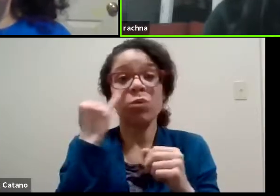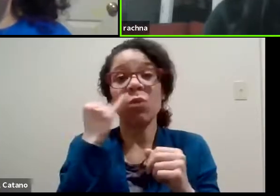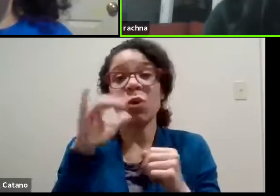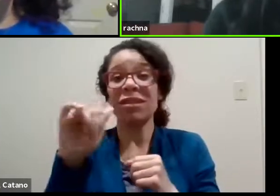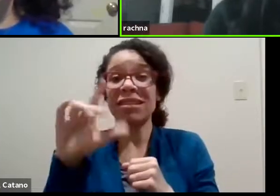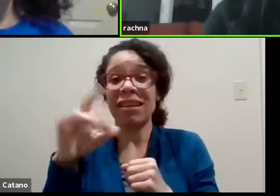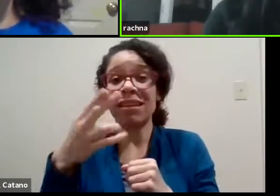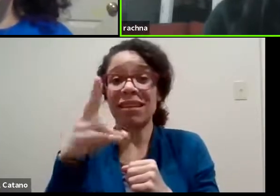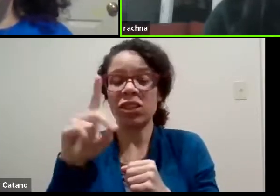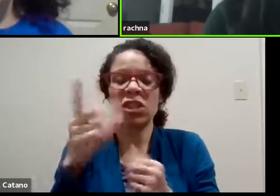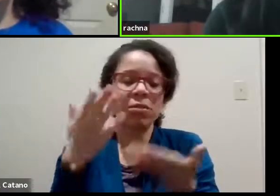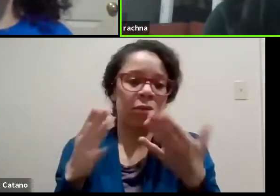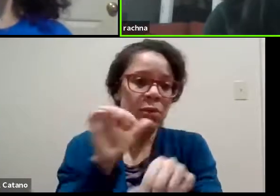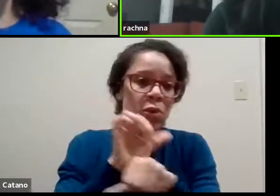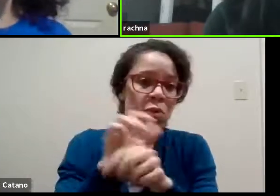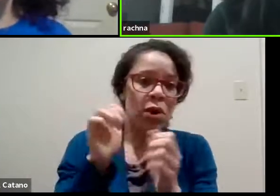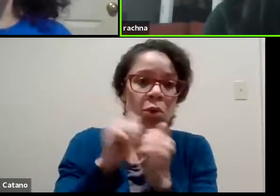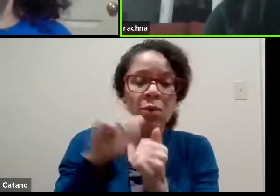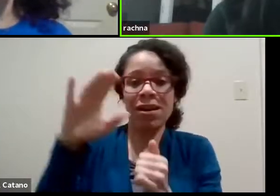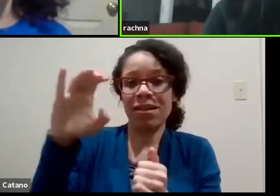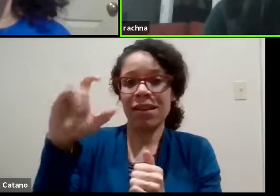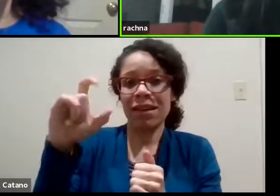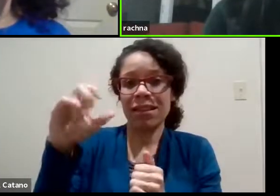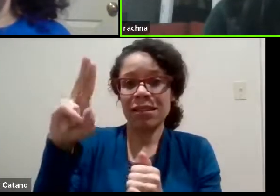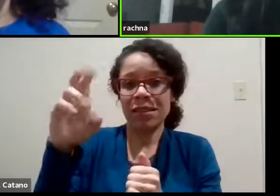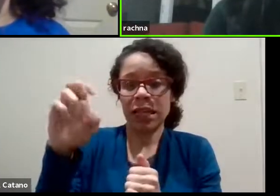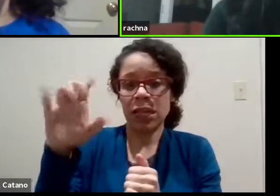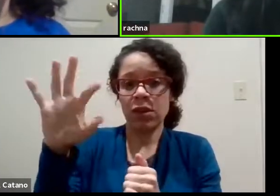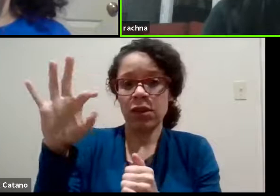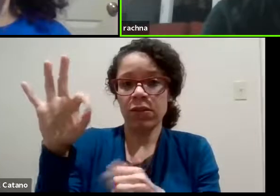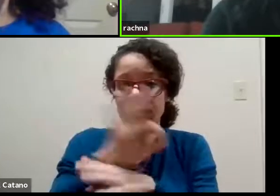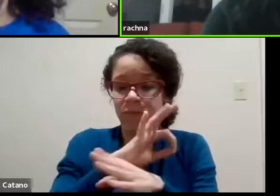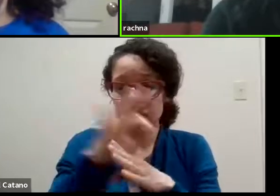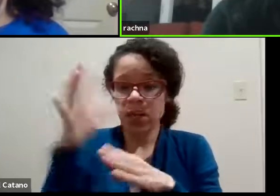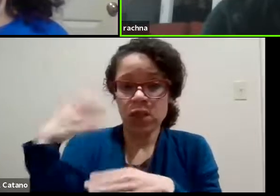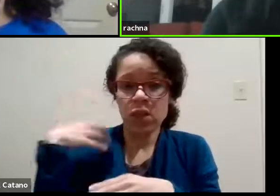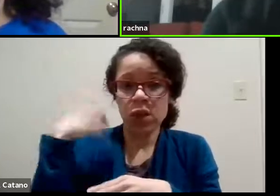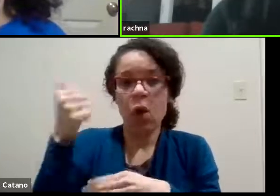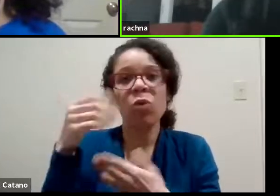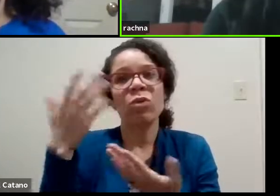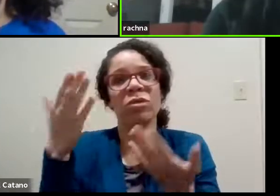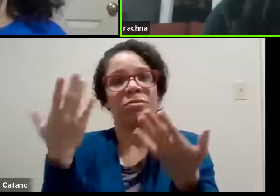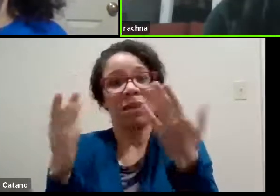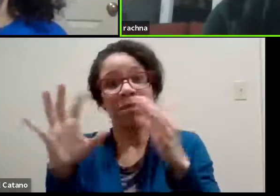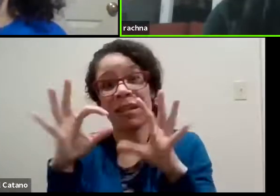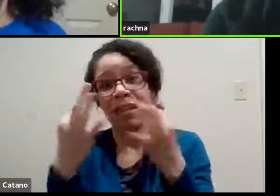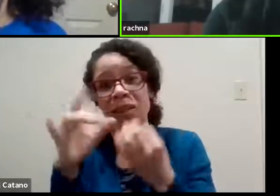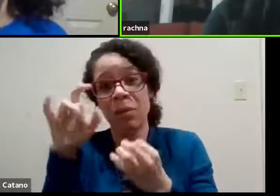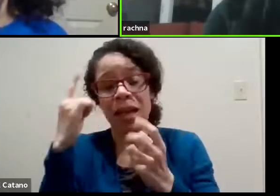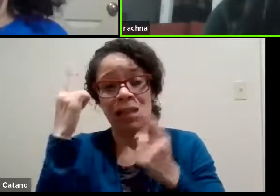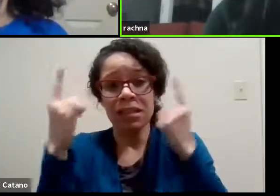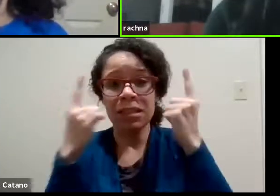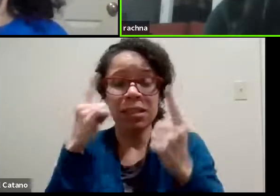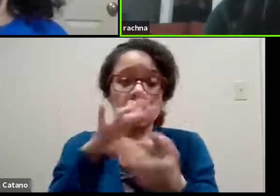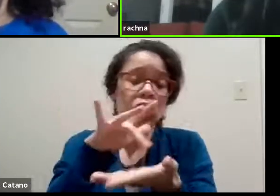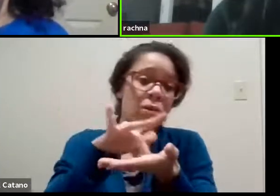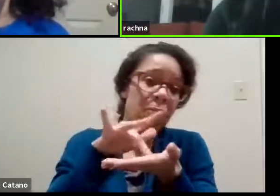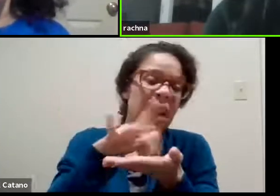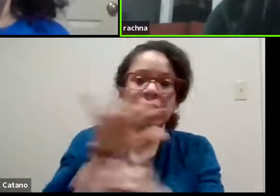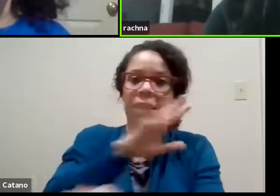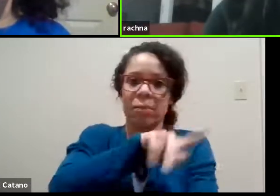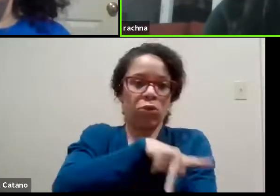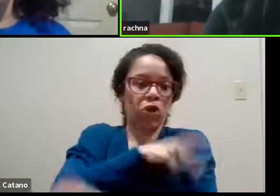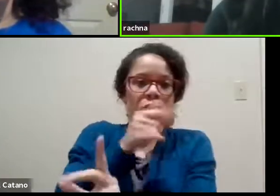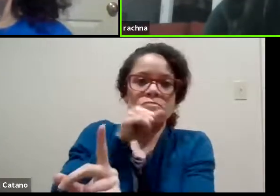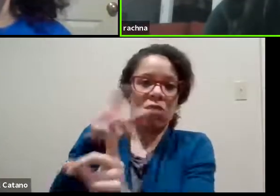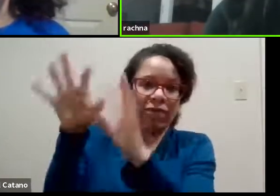possibly working with an executive functioning coach, the family has to consider medication, that's a very personal decision, that's a, you know,